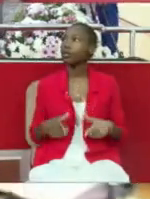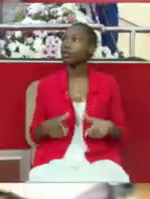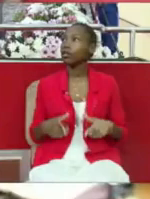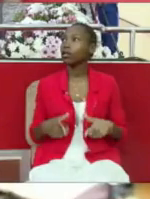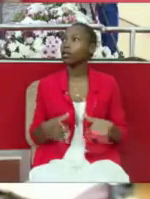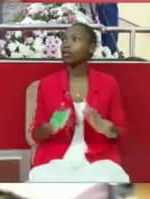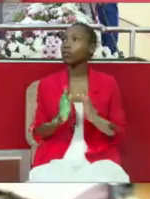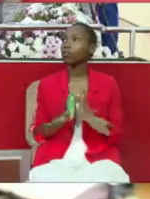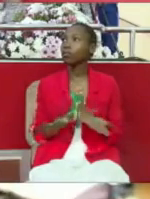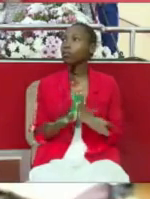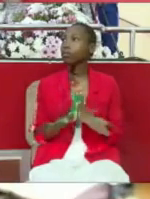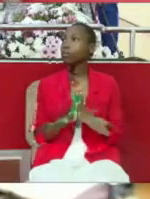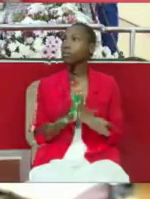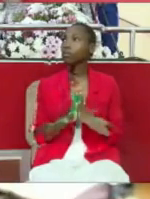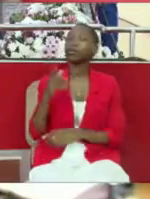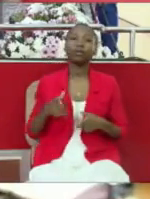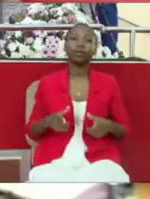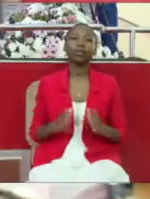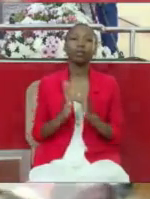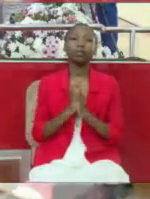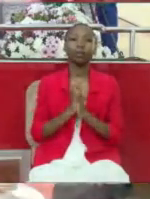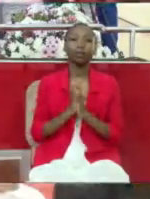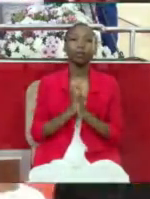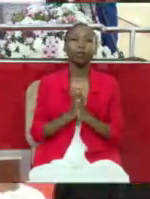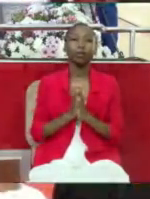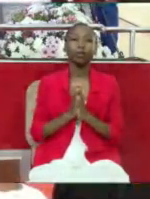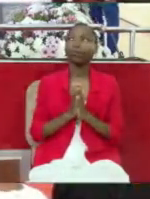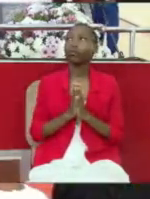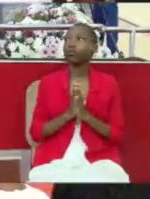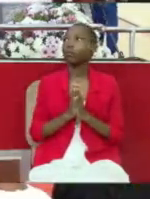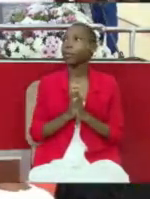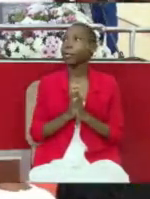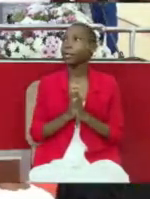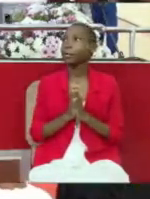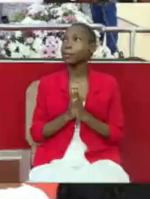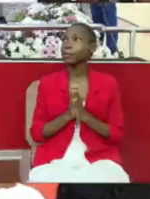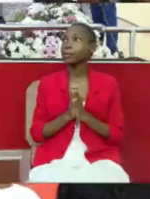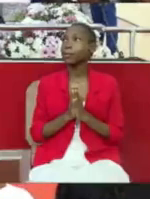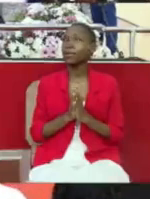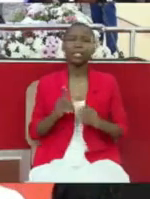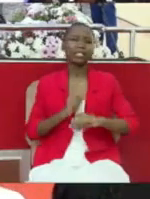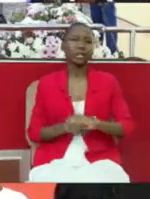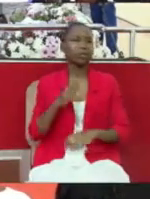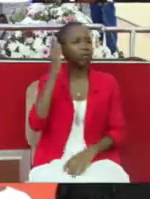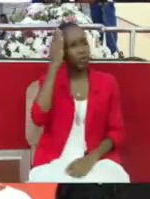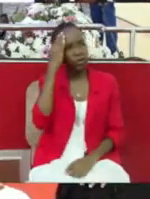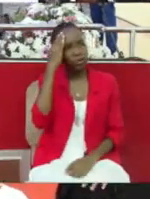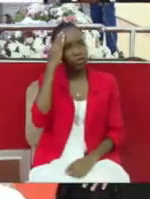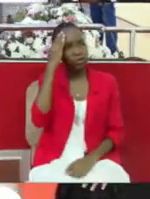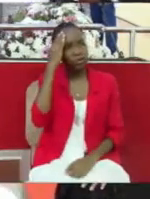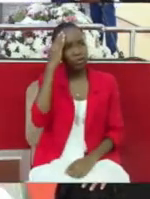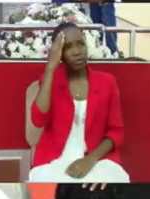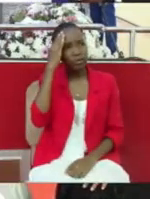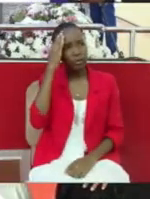ujue kila kitu ambacho uko nacho ni chake. What you have is his. Kile ambacho uko nacho ni chake. And the minute you know it is his. Na ukijua ni chake. You will